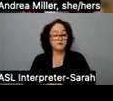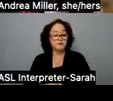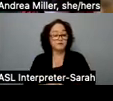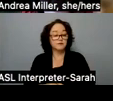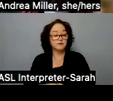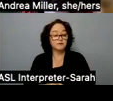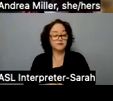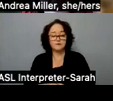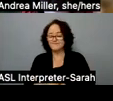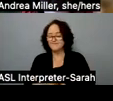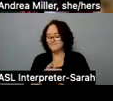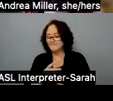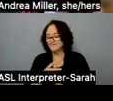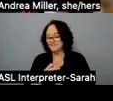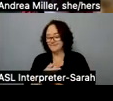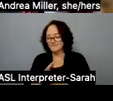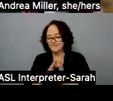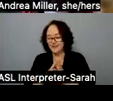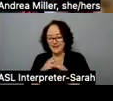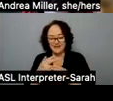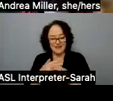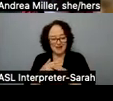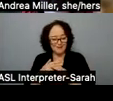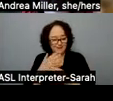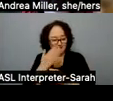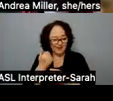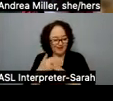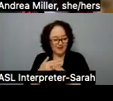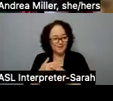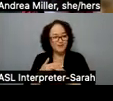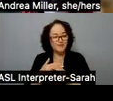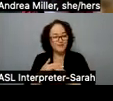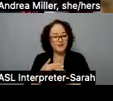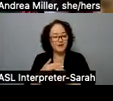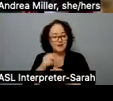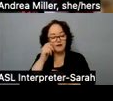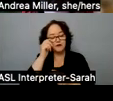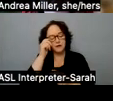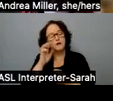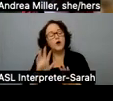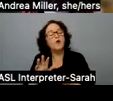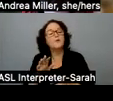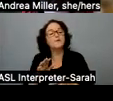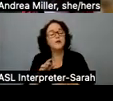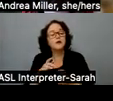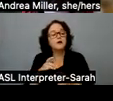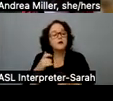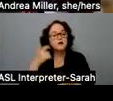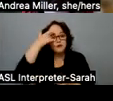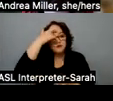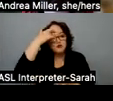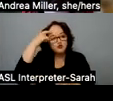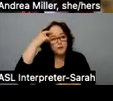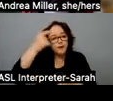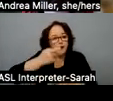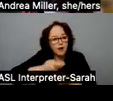name, my age. Oh my God. The care, trauma care. Oh my God. I just lost the